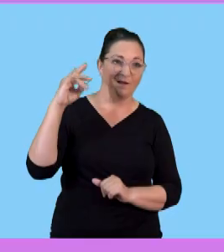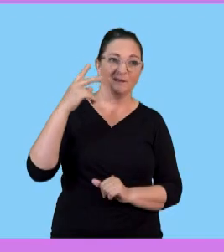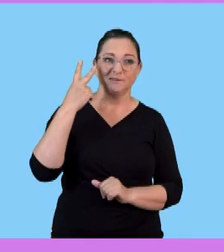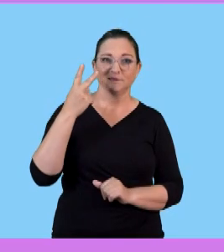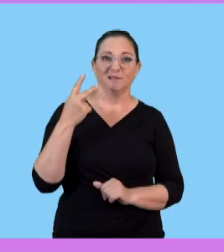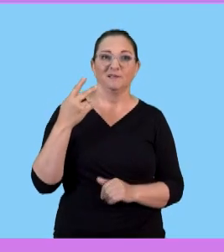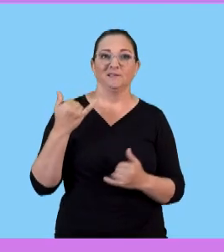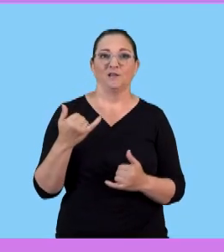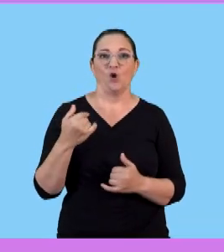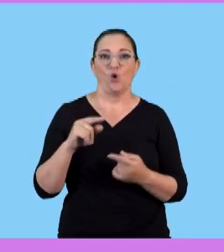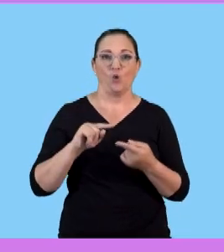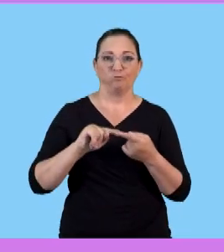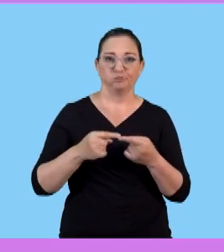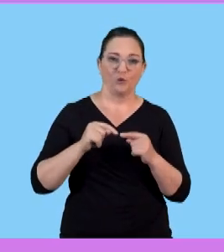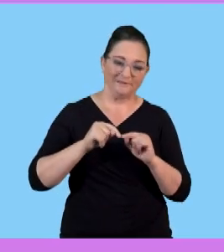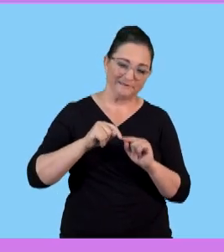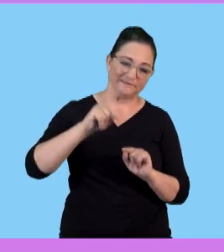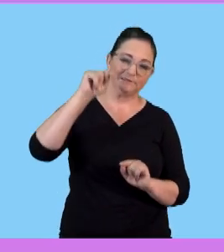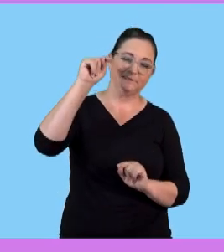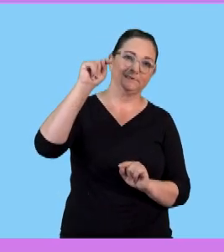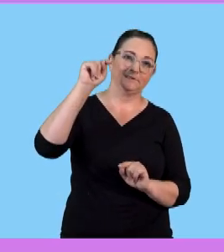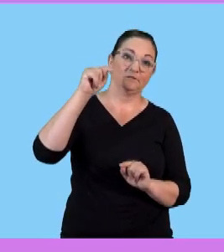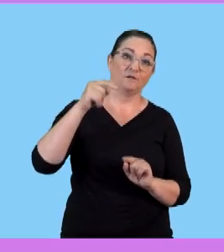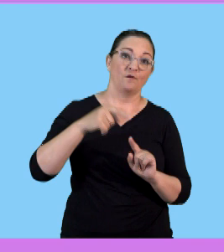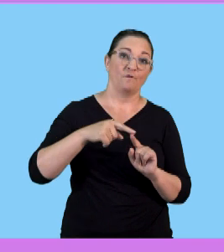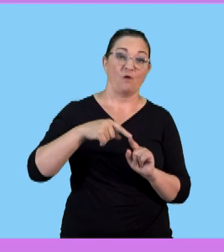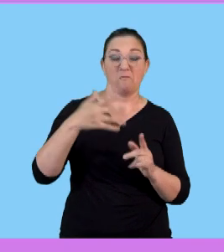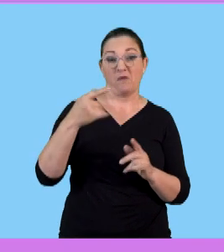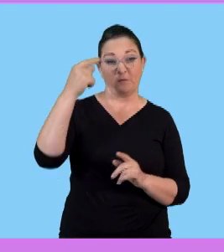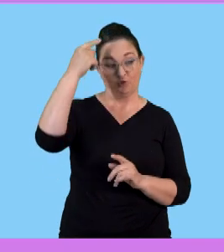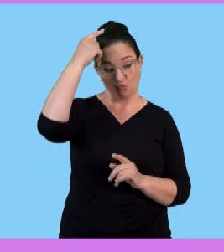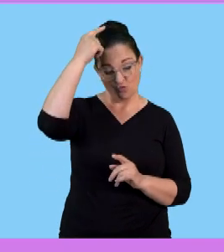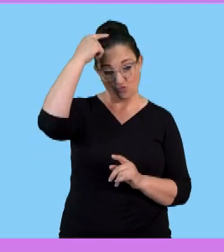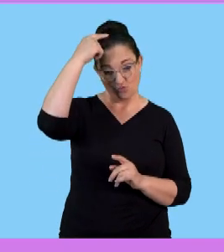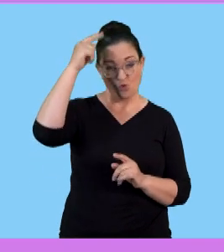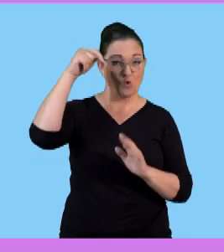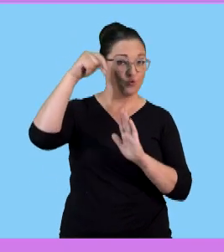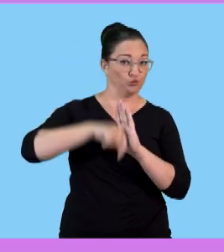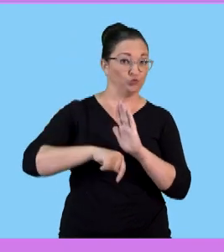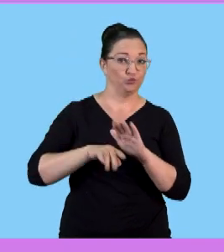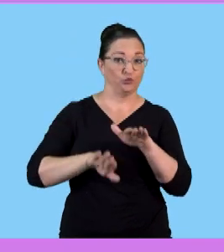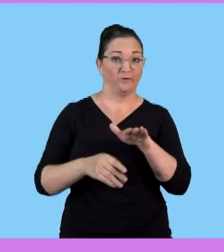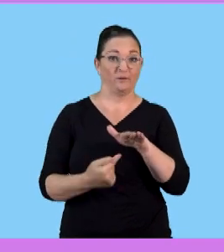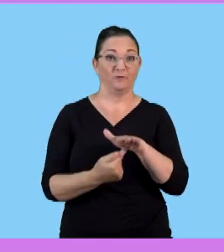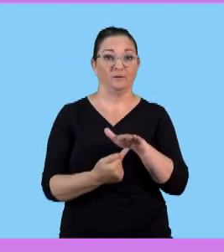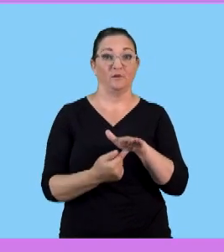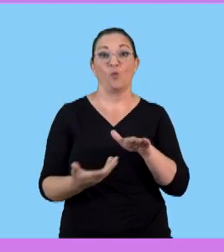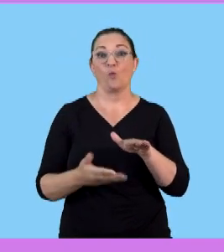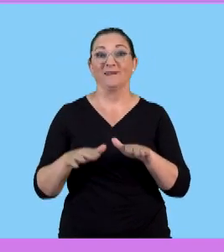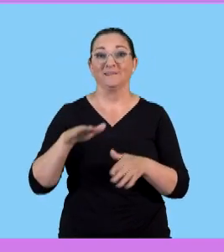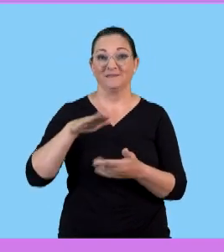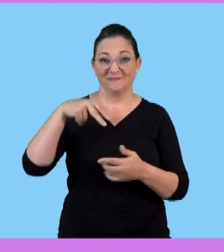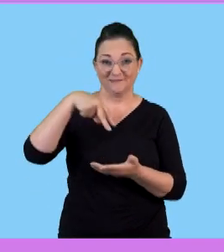measurement between 2 points, right, in a straight line. Example, from the top of a person's head to the floor on which the person